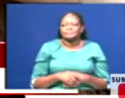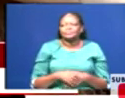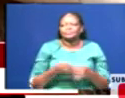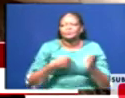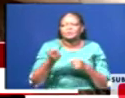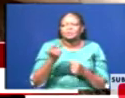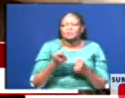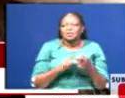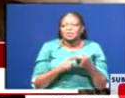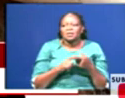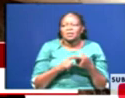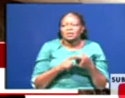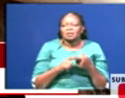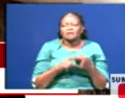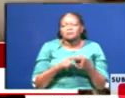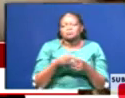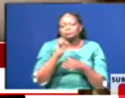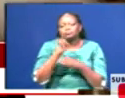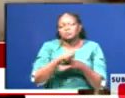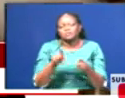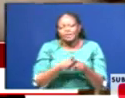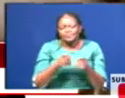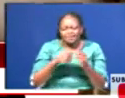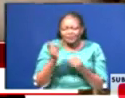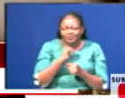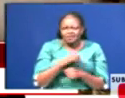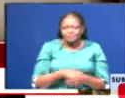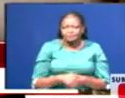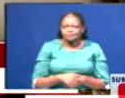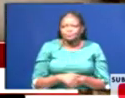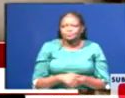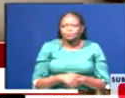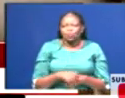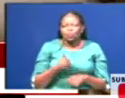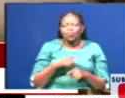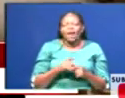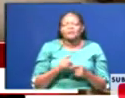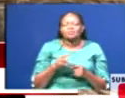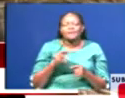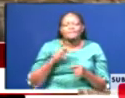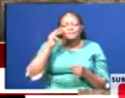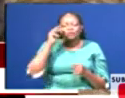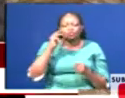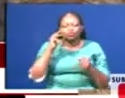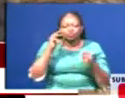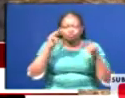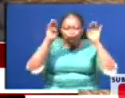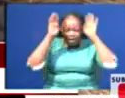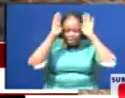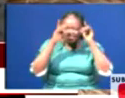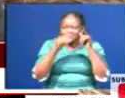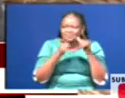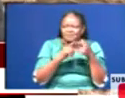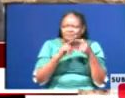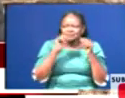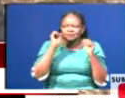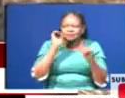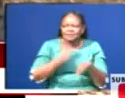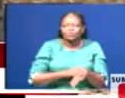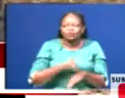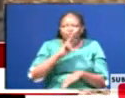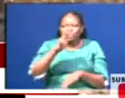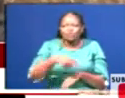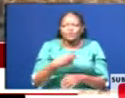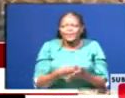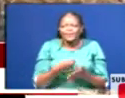The droppings are the same, zinauzwa. One mature rabbit of up to 2 kgs can fetch 2,000 shillings,